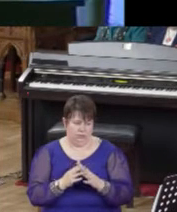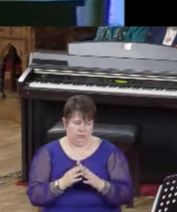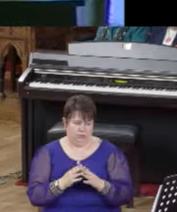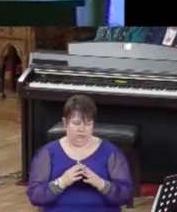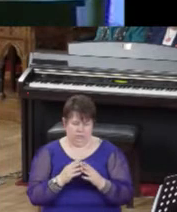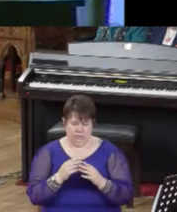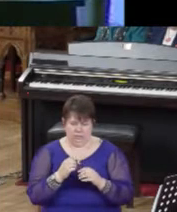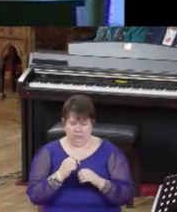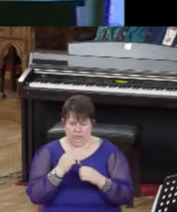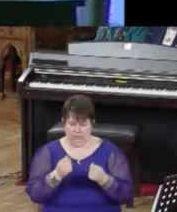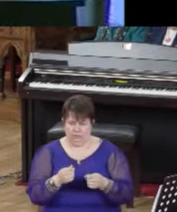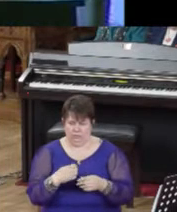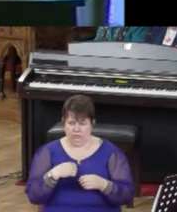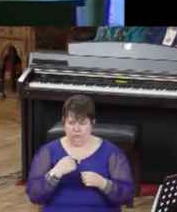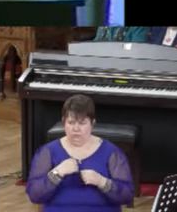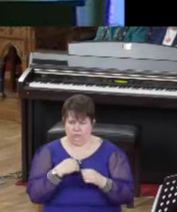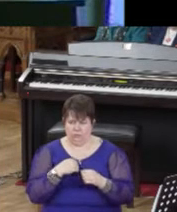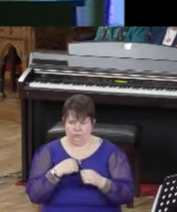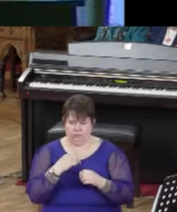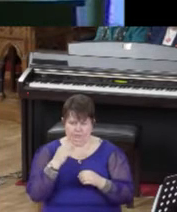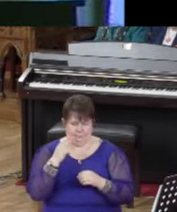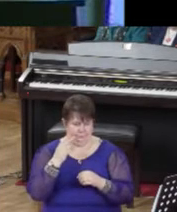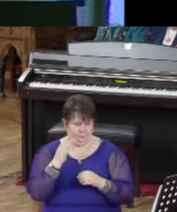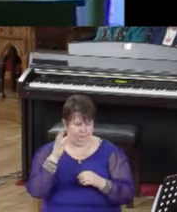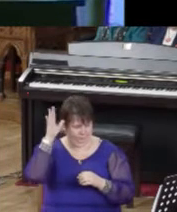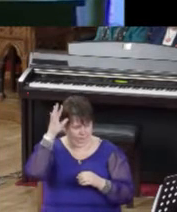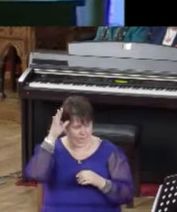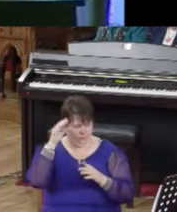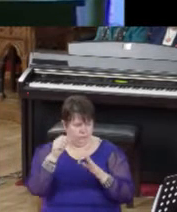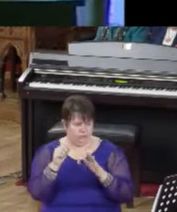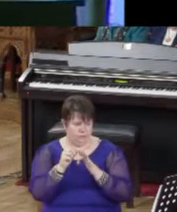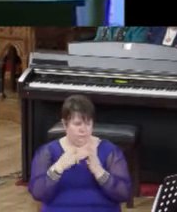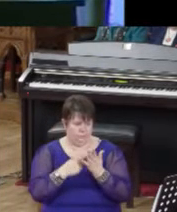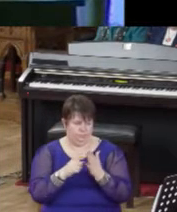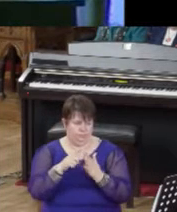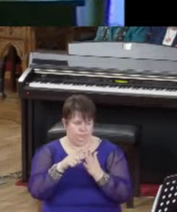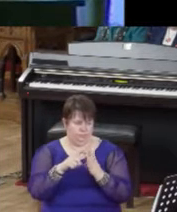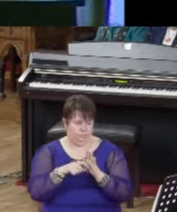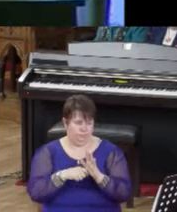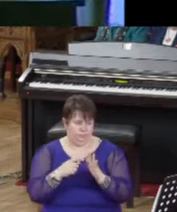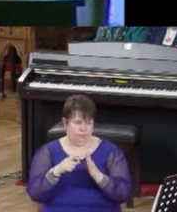Pardon our foolish prejudices and our stubborn pride.